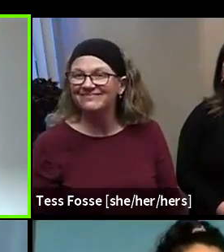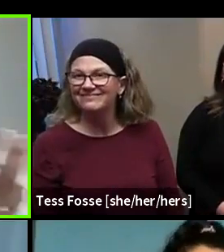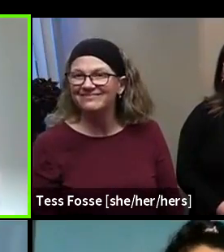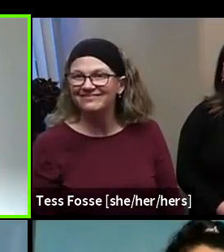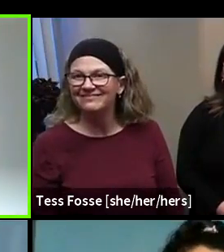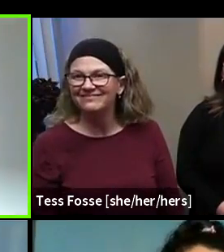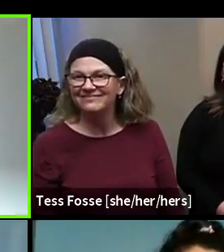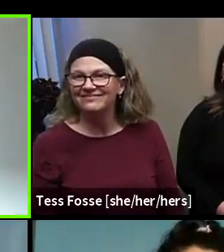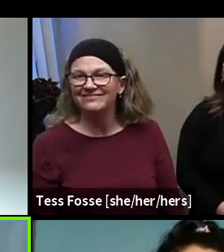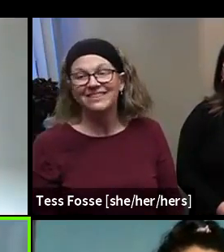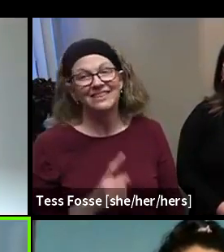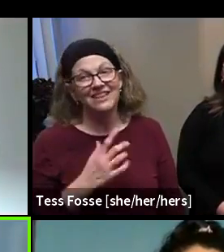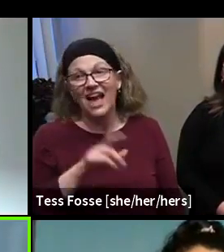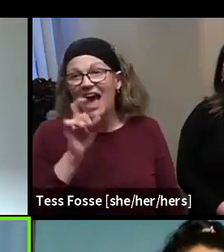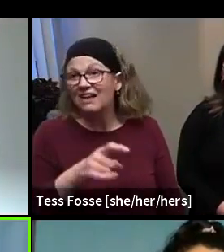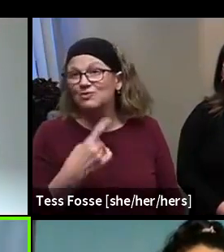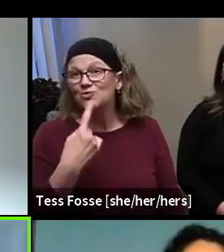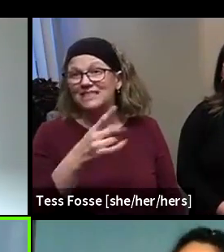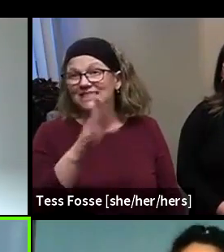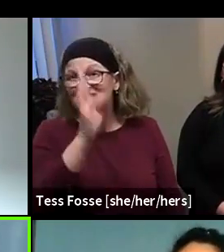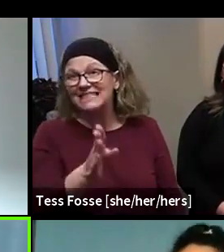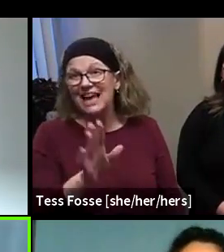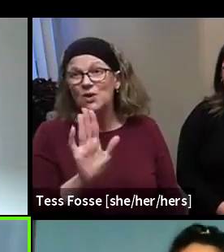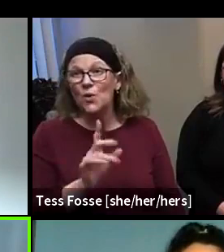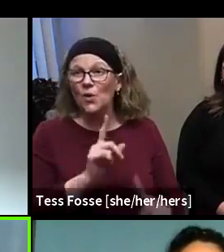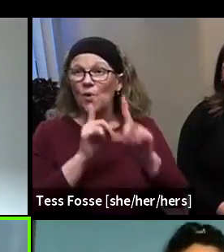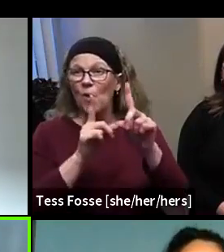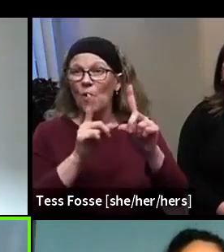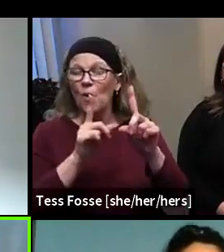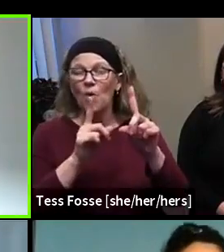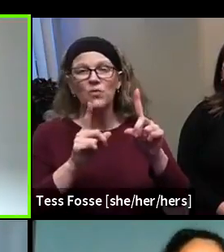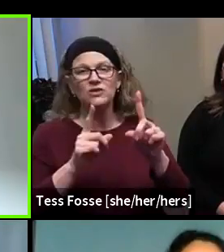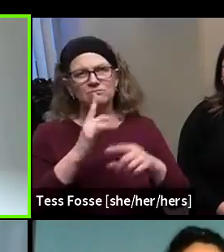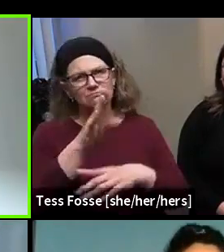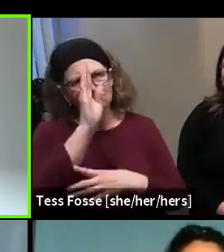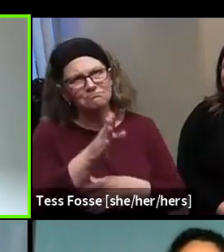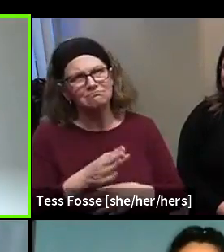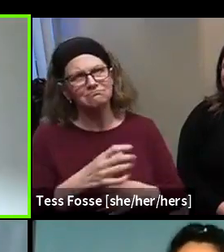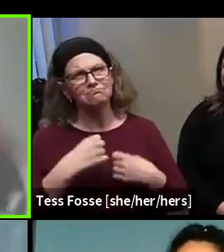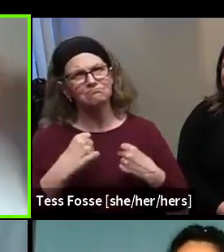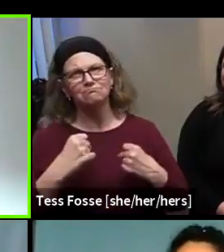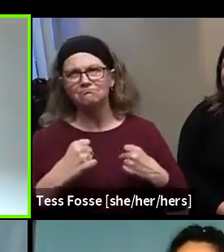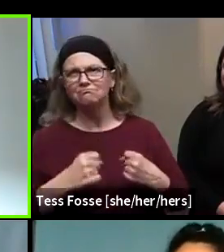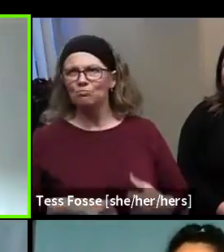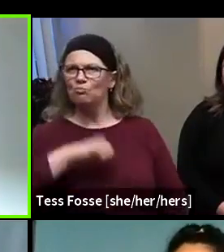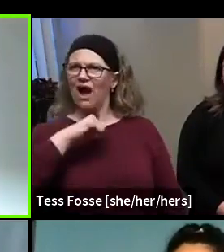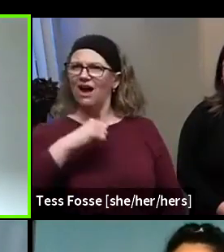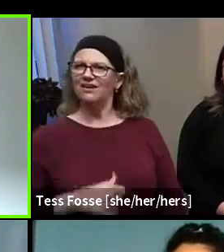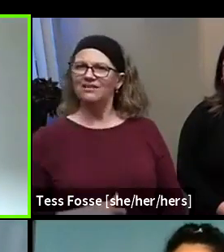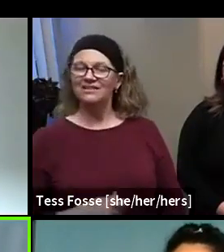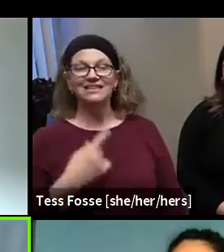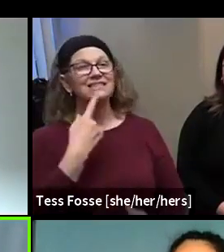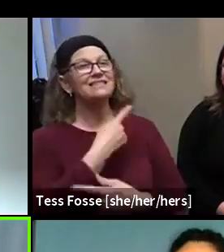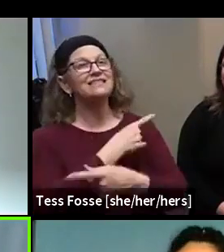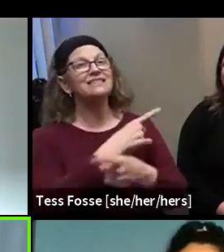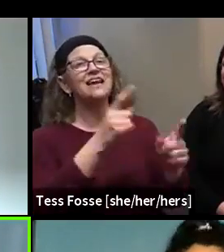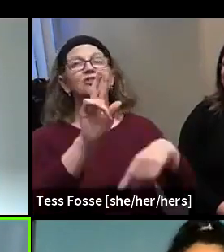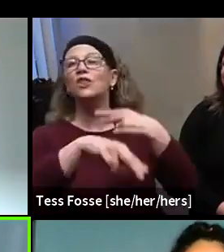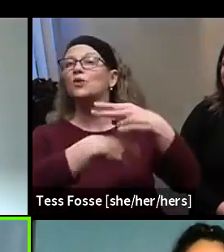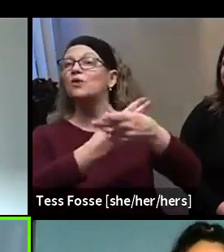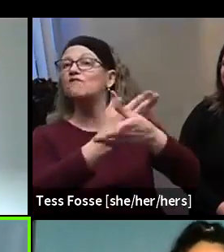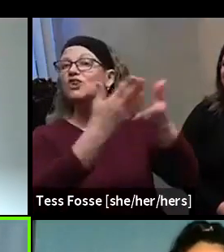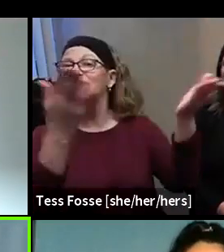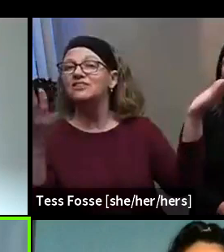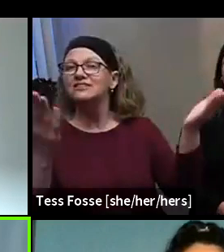Okay. That's your goal. You have to just say it. You have to say it loud and proud. So That's right. Put it into the universe. Yeah. So that is my goal,